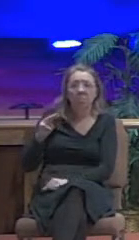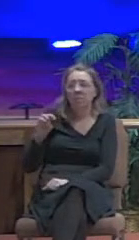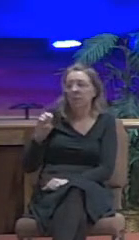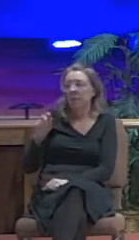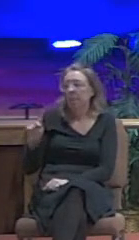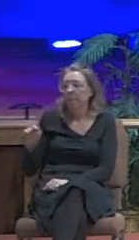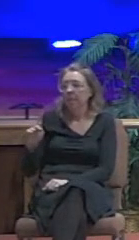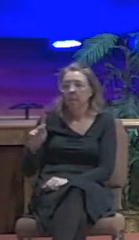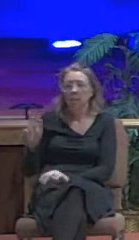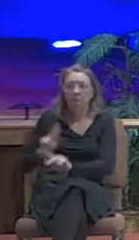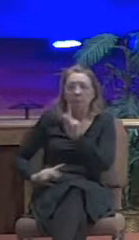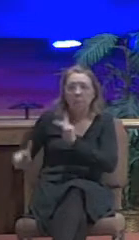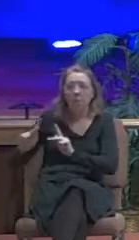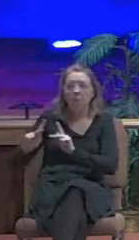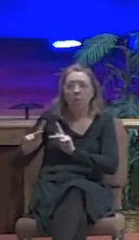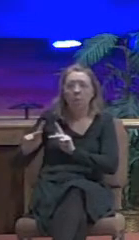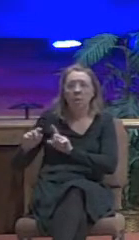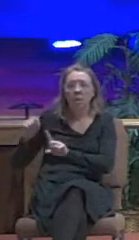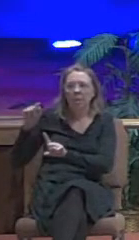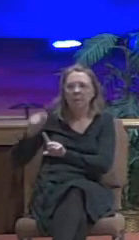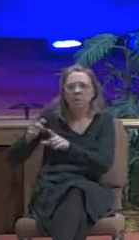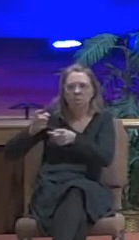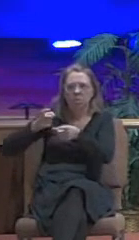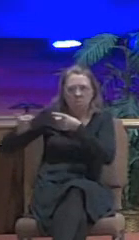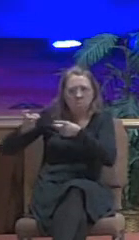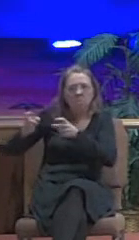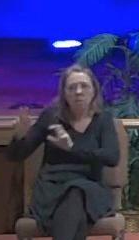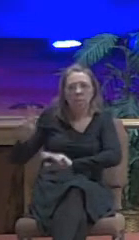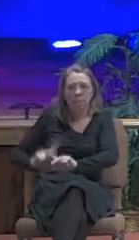commanded respect through her meekness.